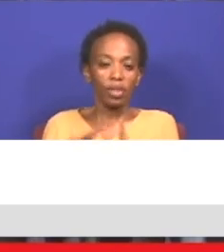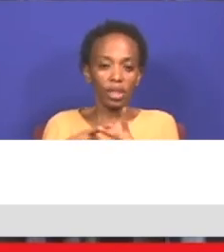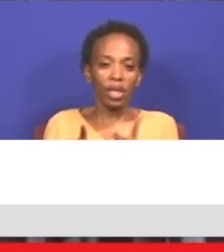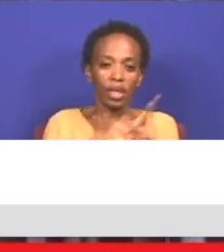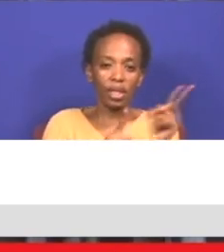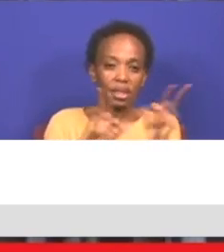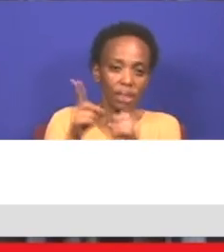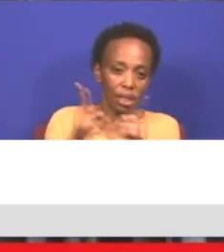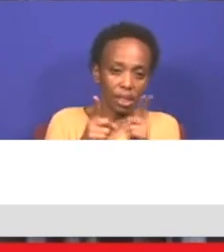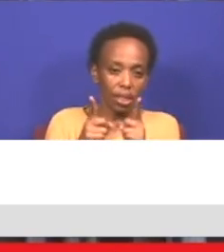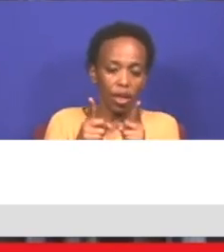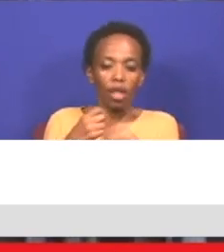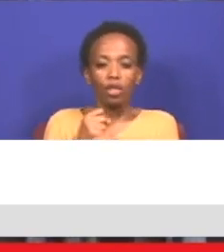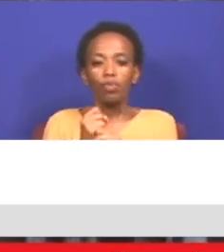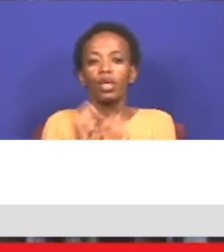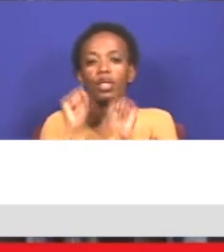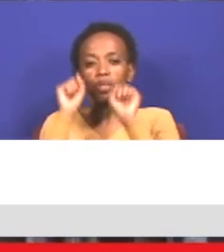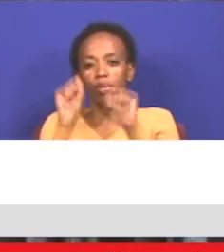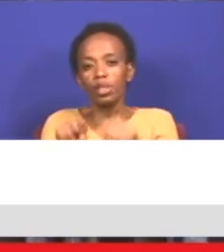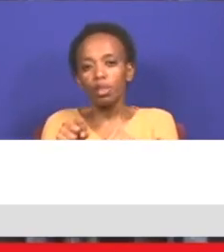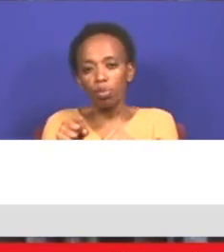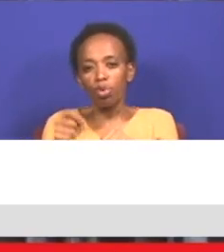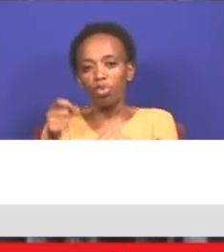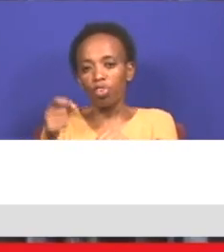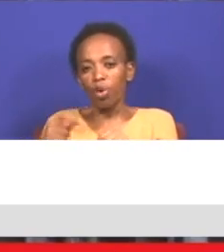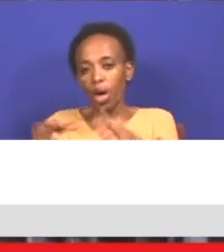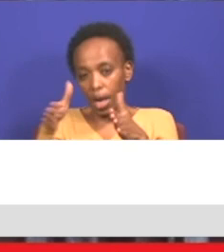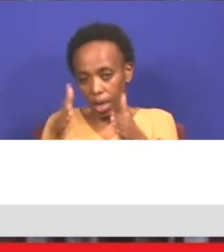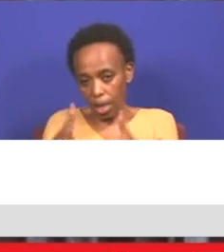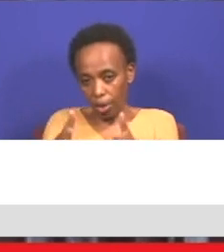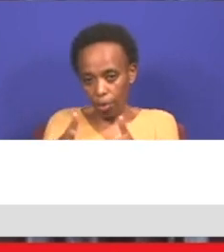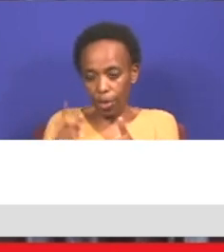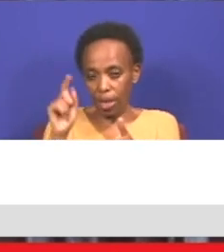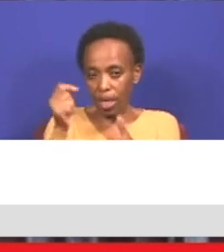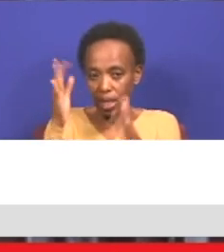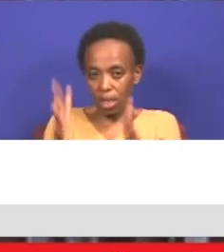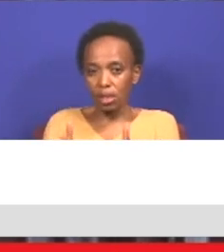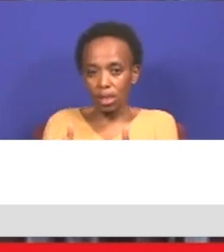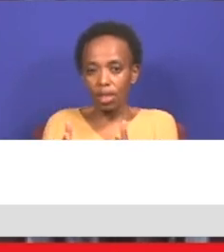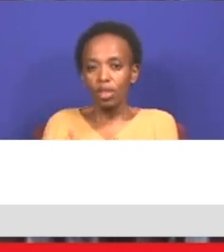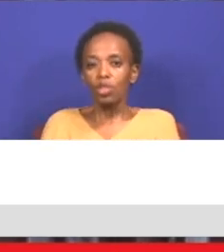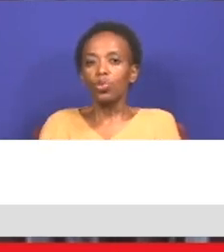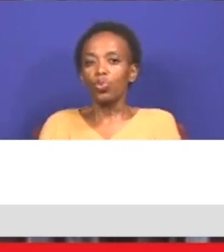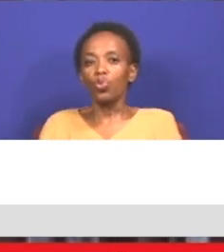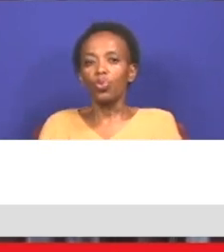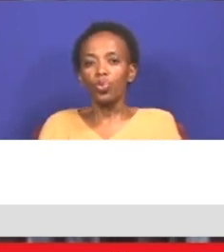journey to make it possible for our local manufacturers to supply